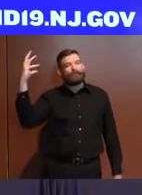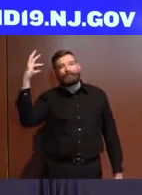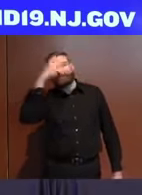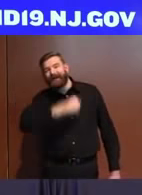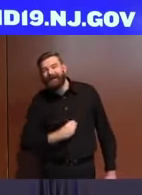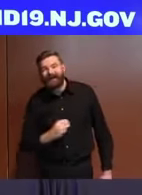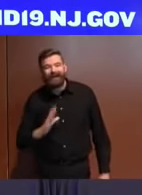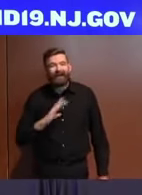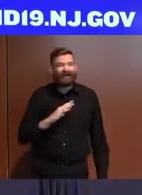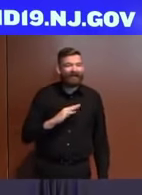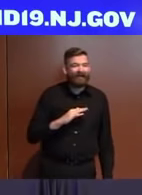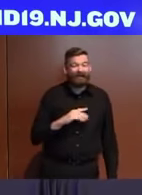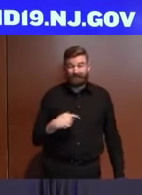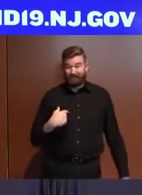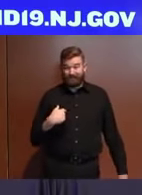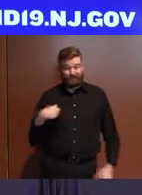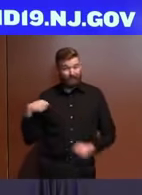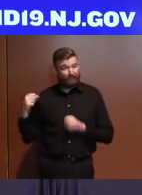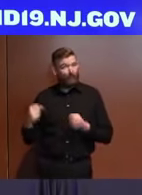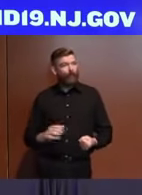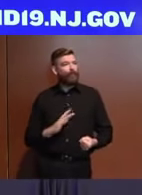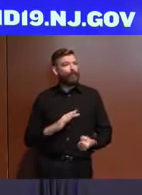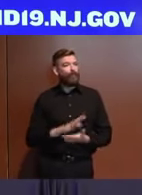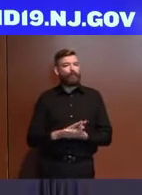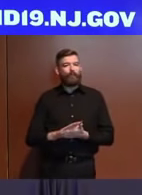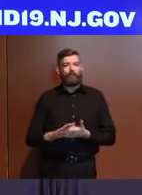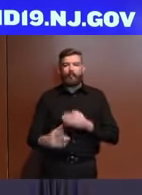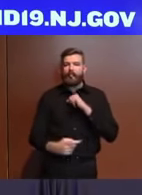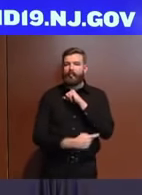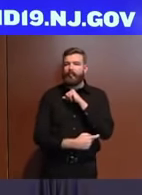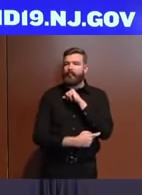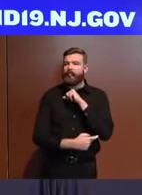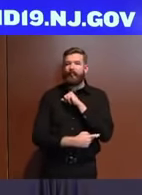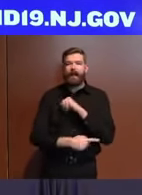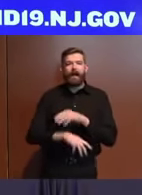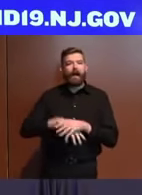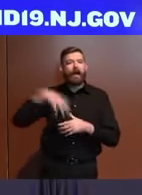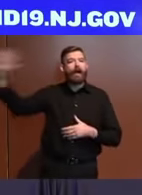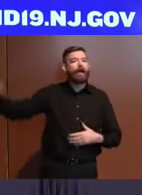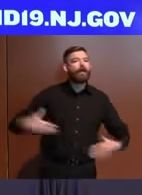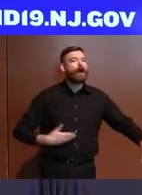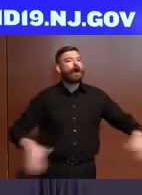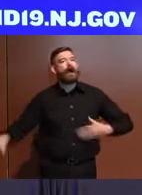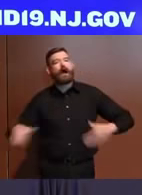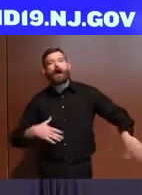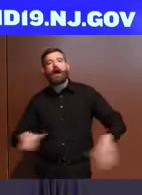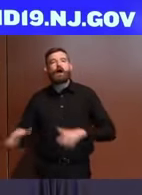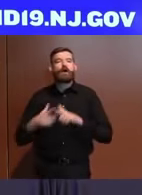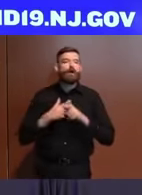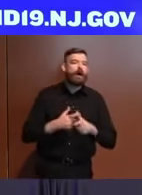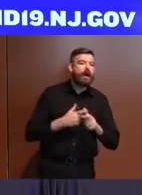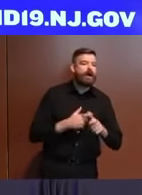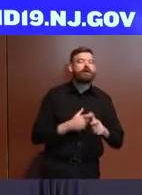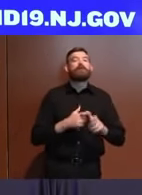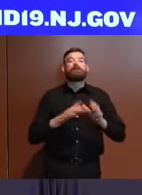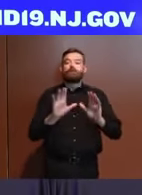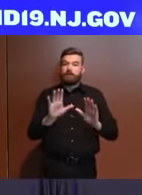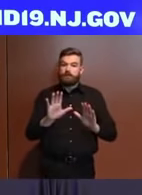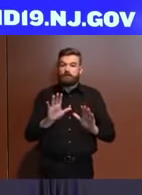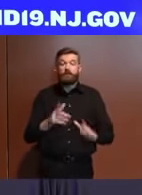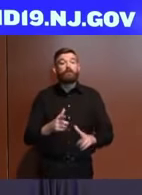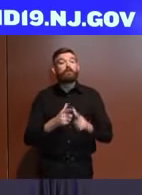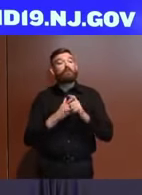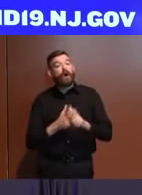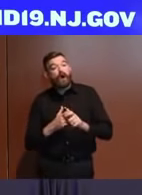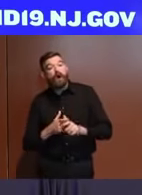So the temptation is to get outside. Who could blame you for a walk or a run? But even as you do, it is essential